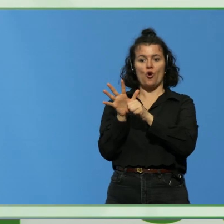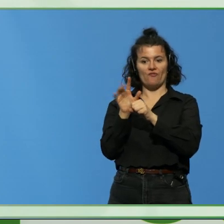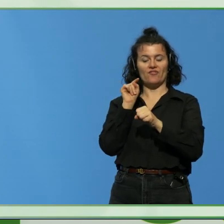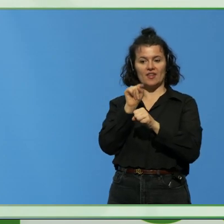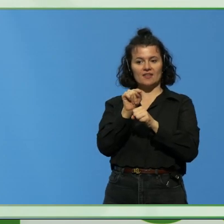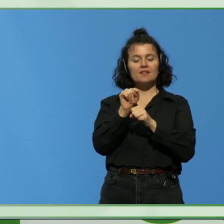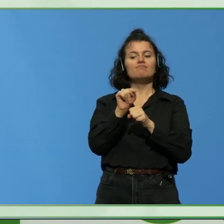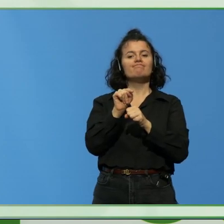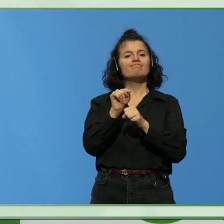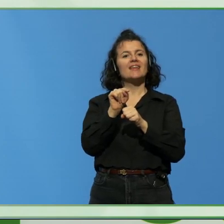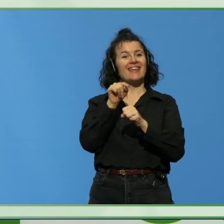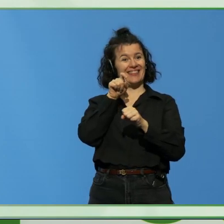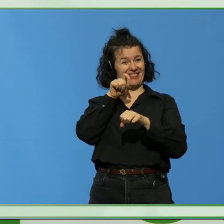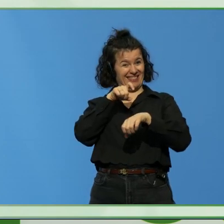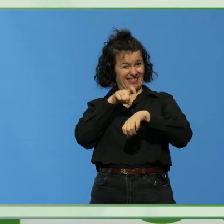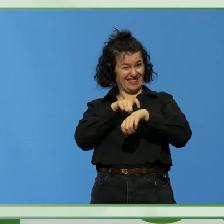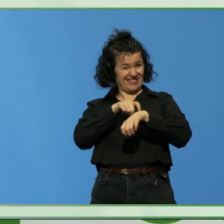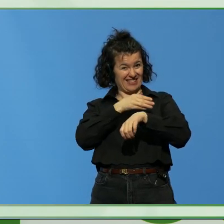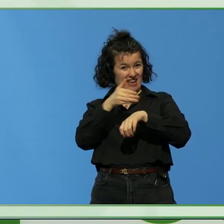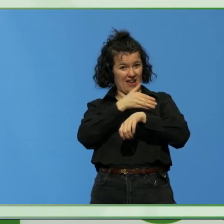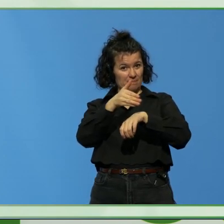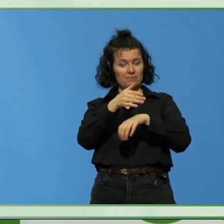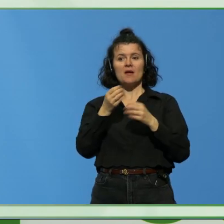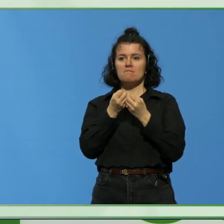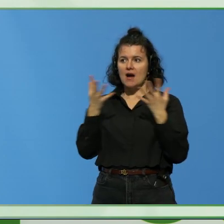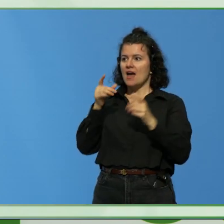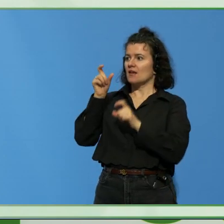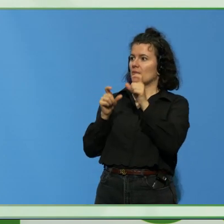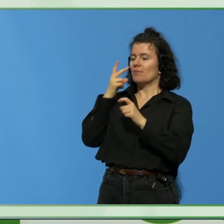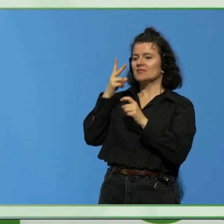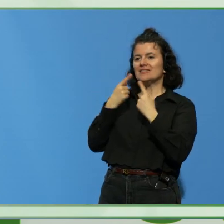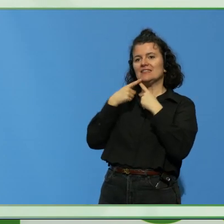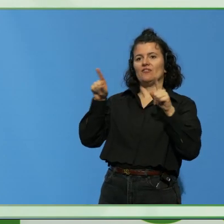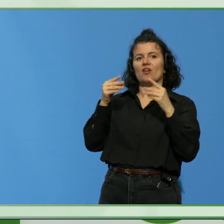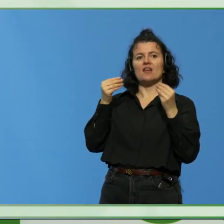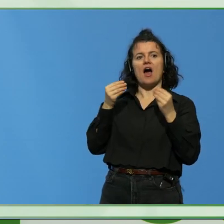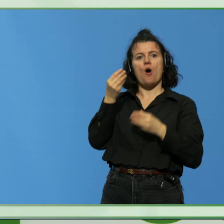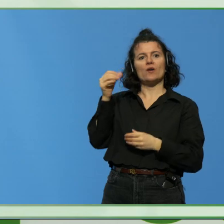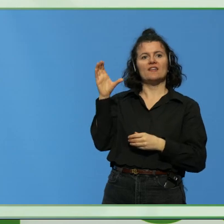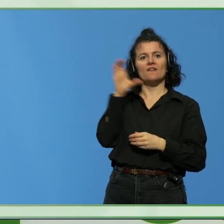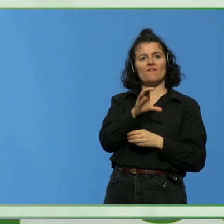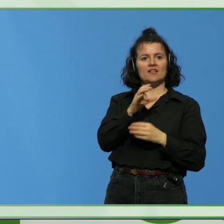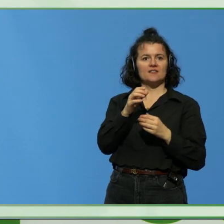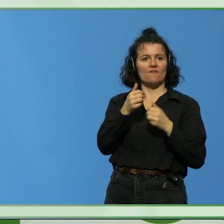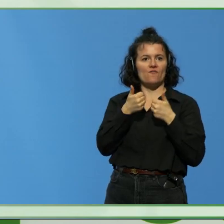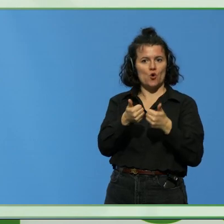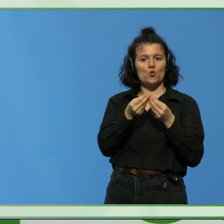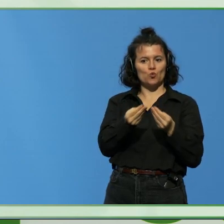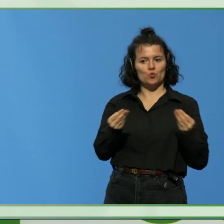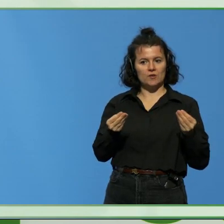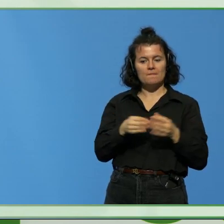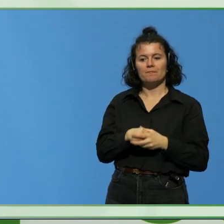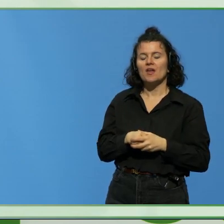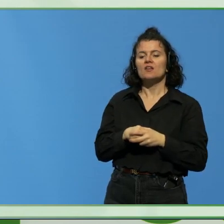at other avenues of investment for good. And that's where the impact capital started gaining